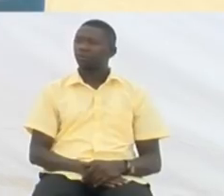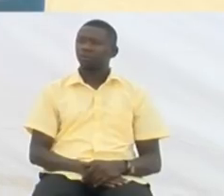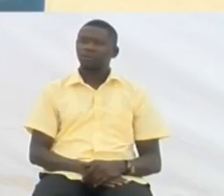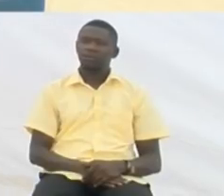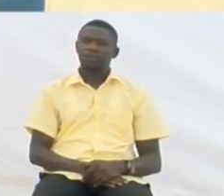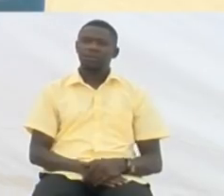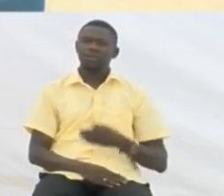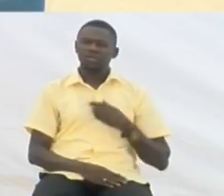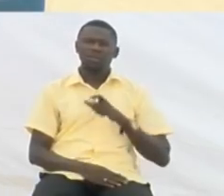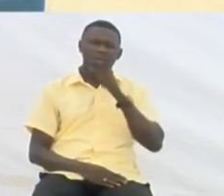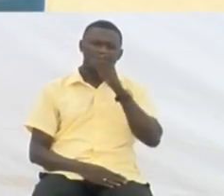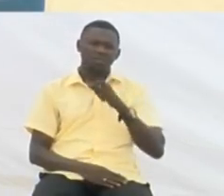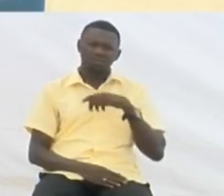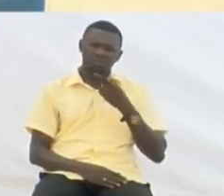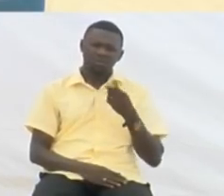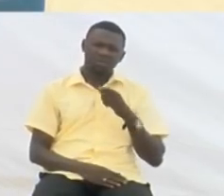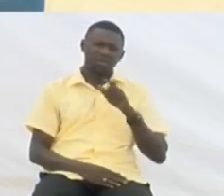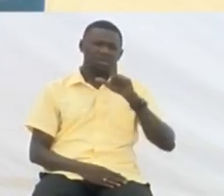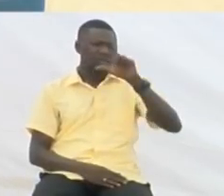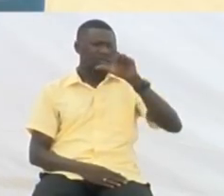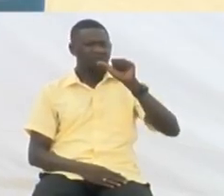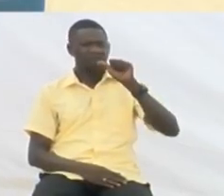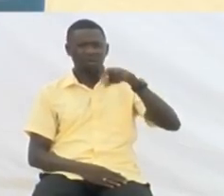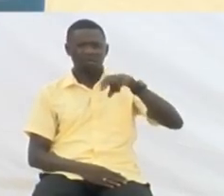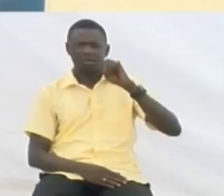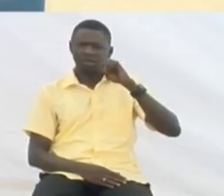This individual, whether it's Solamin, who was their